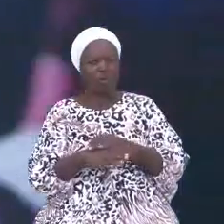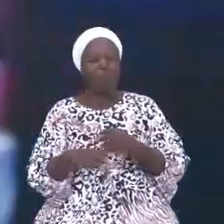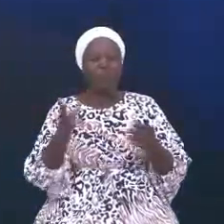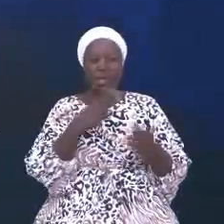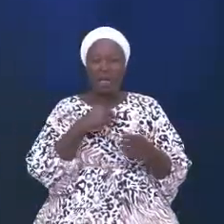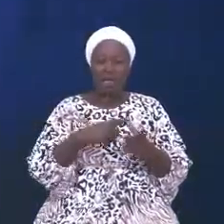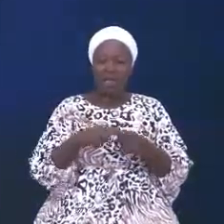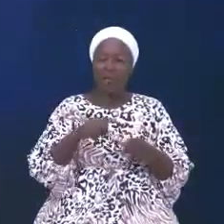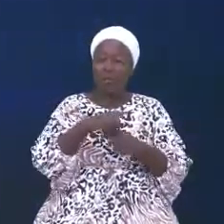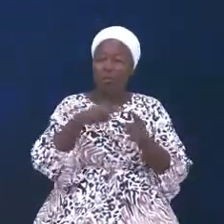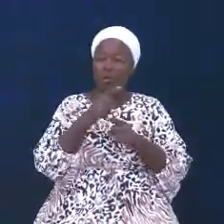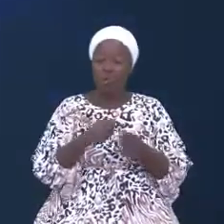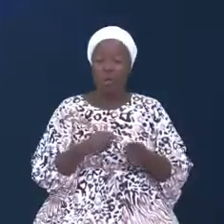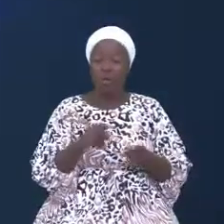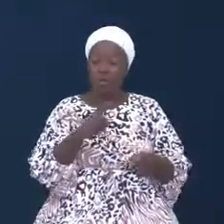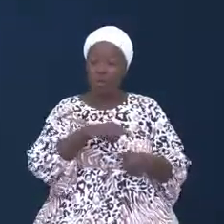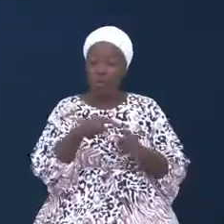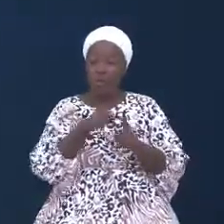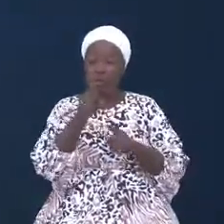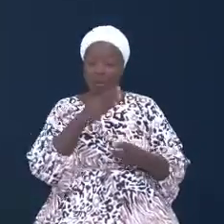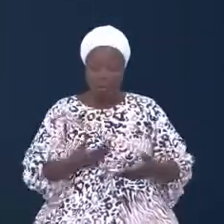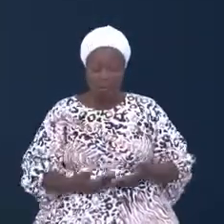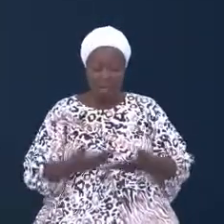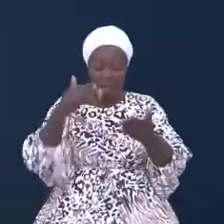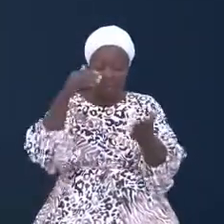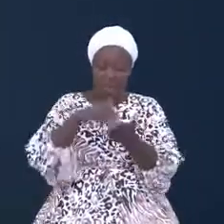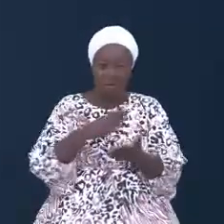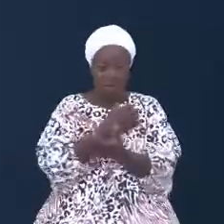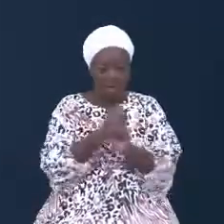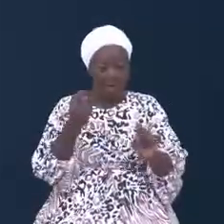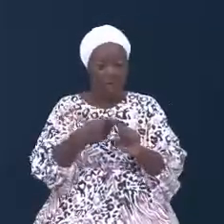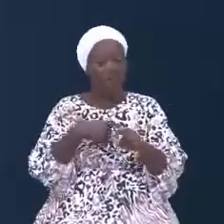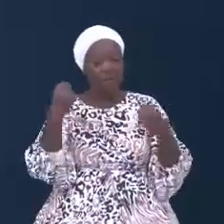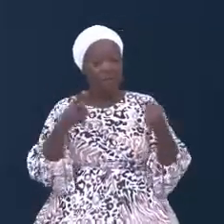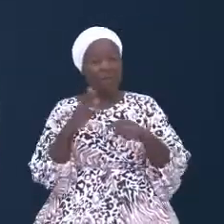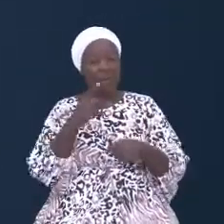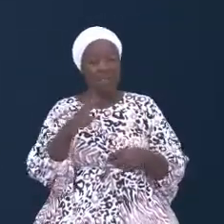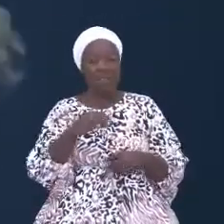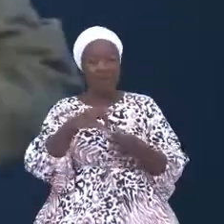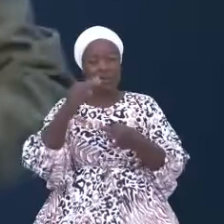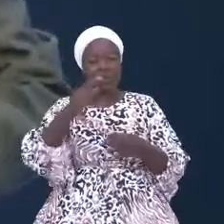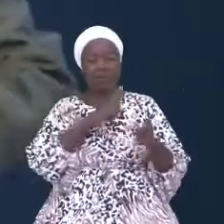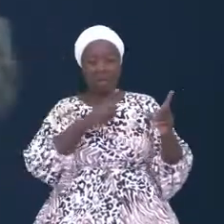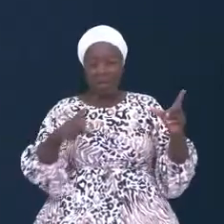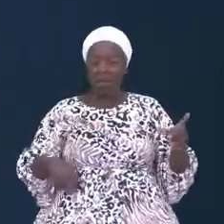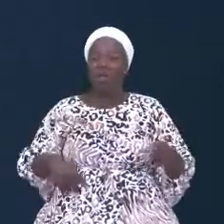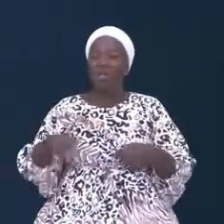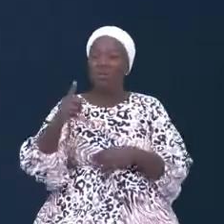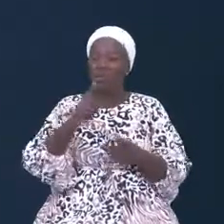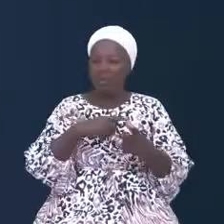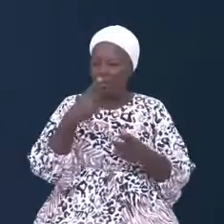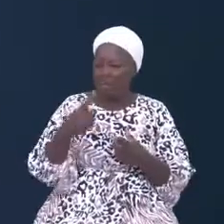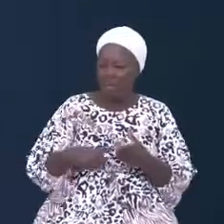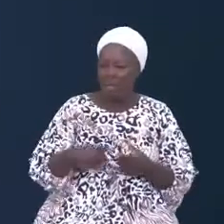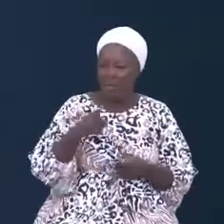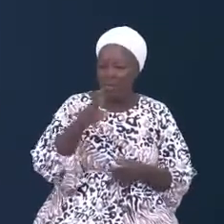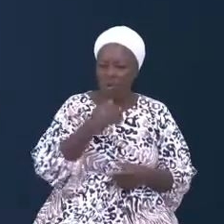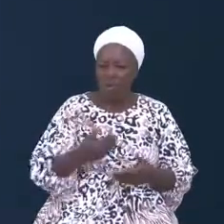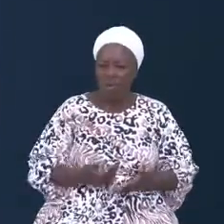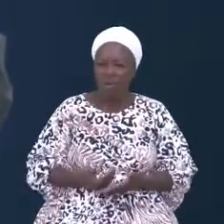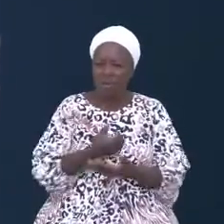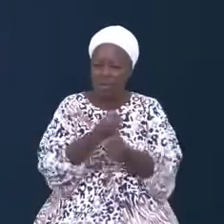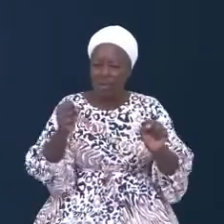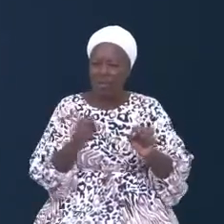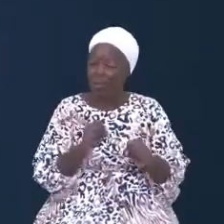born again, you're born again by the Spirit of the Lord, then you're saved.